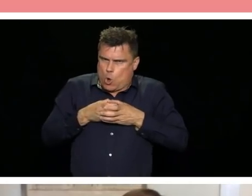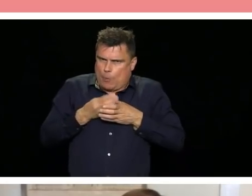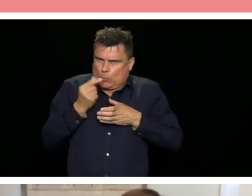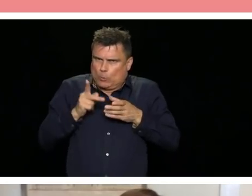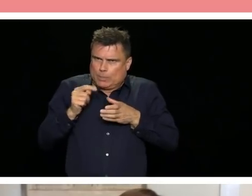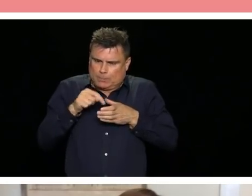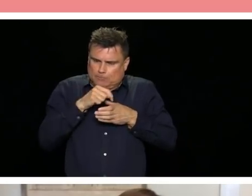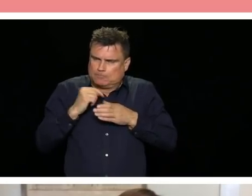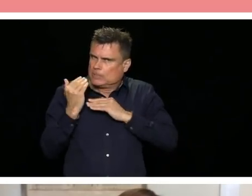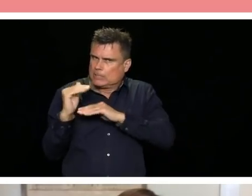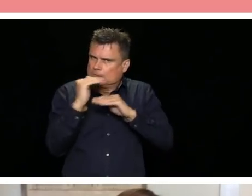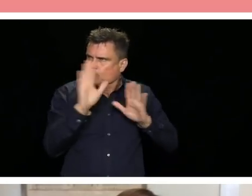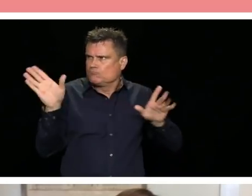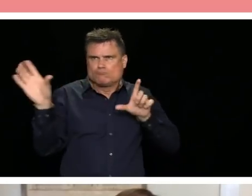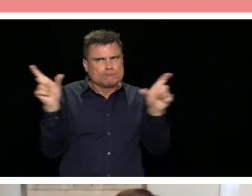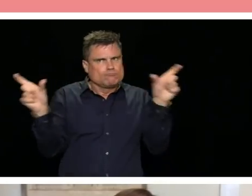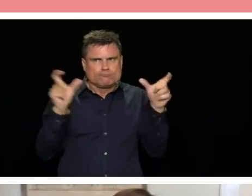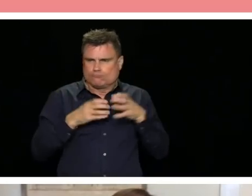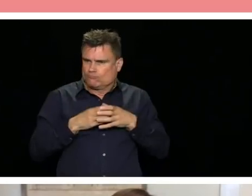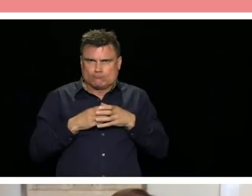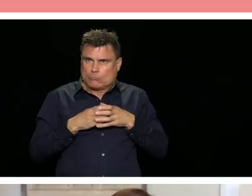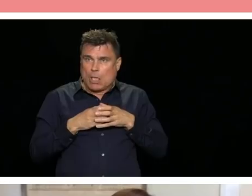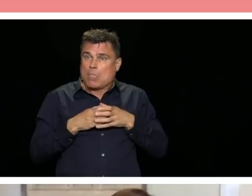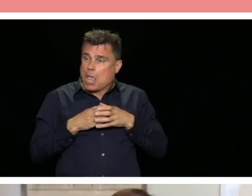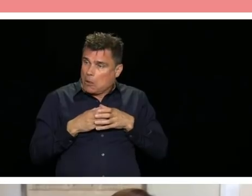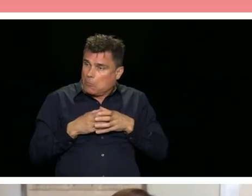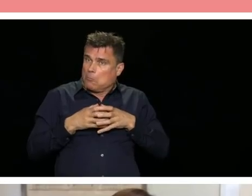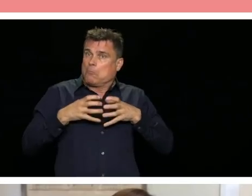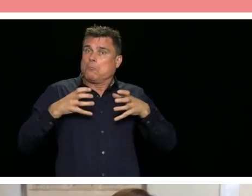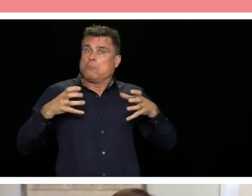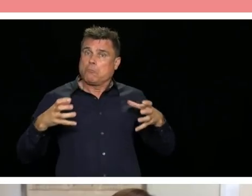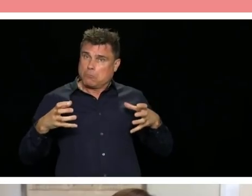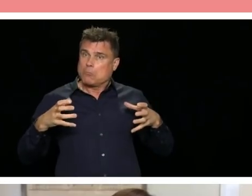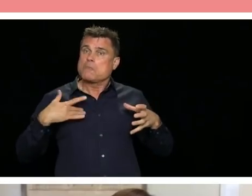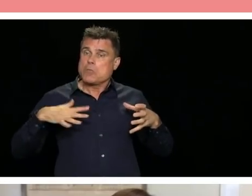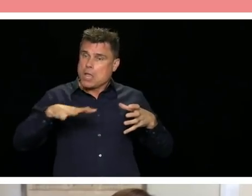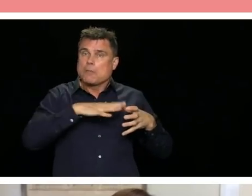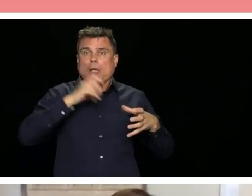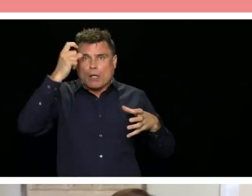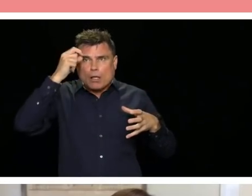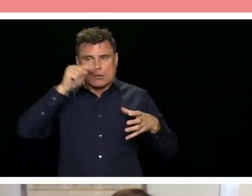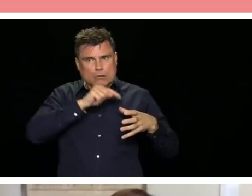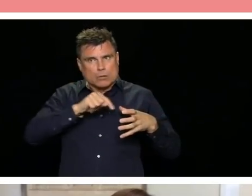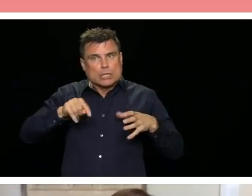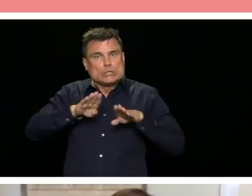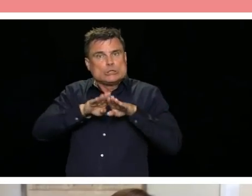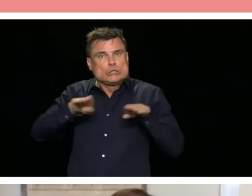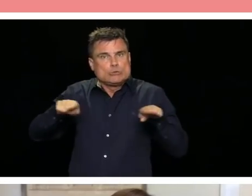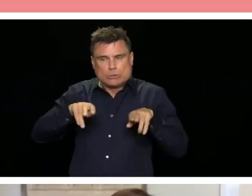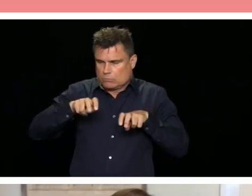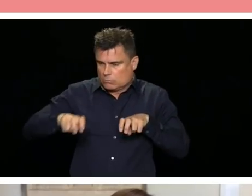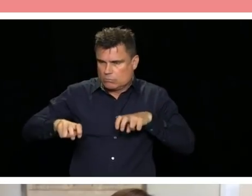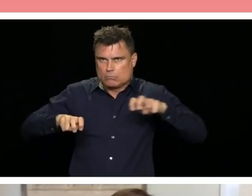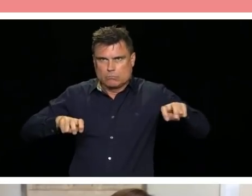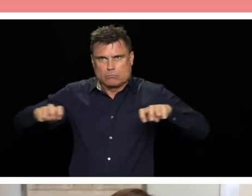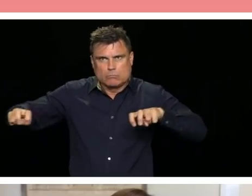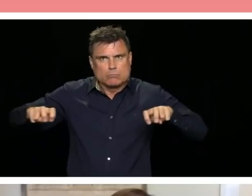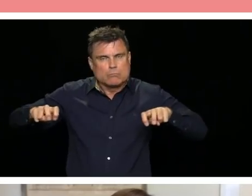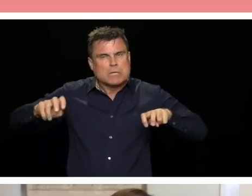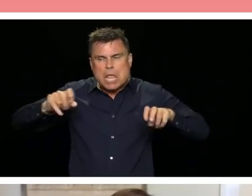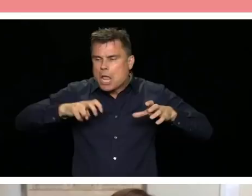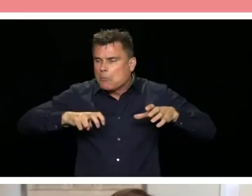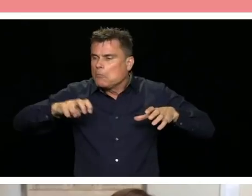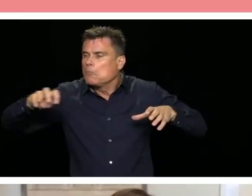Dr. Corneil. And this one is from Grace, who asks, what will happen when more and more kids return to